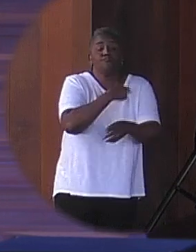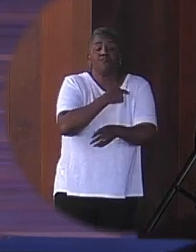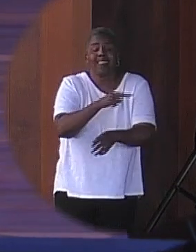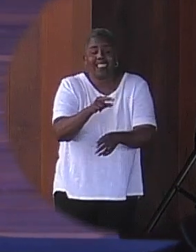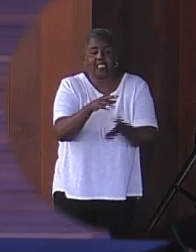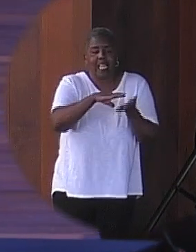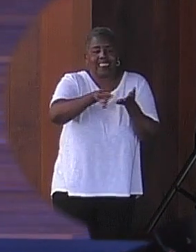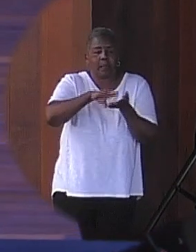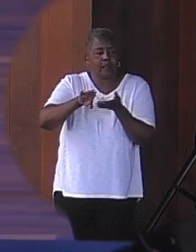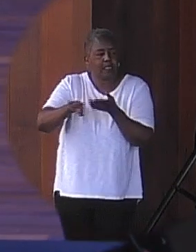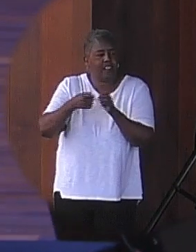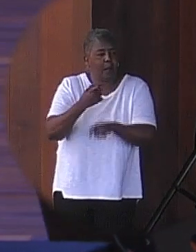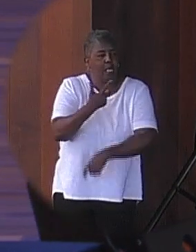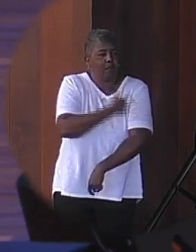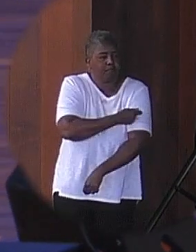religious exemption.